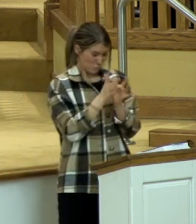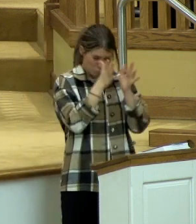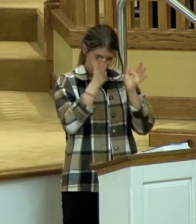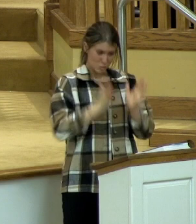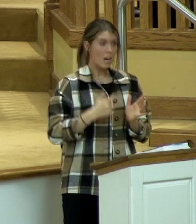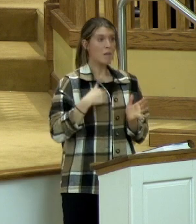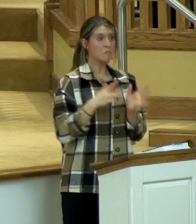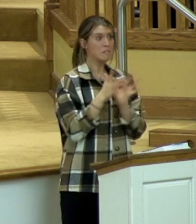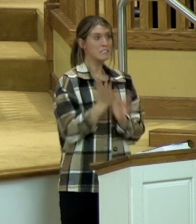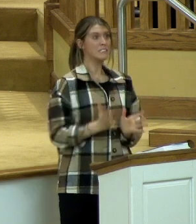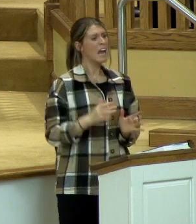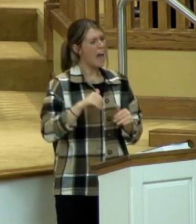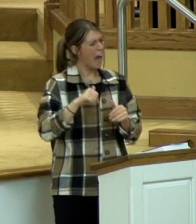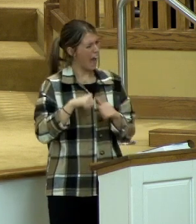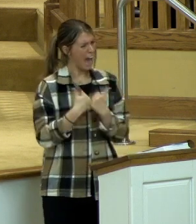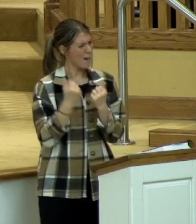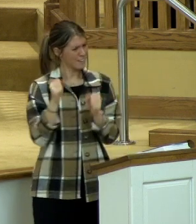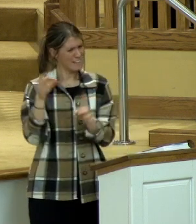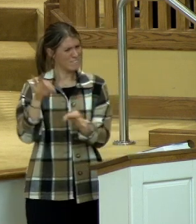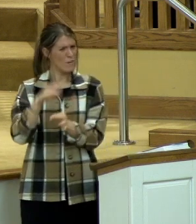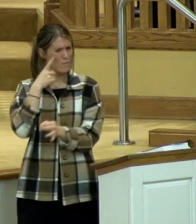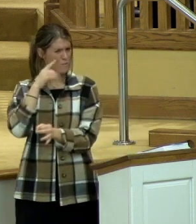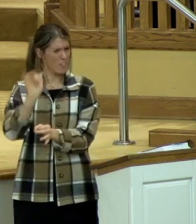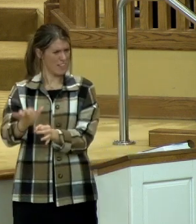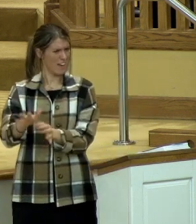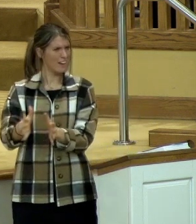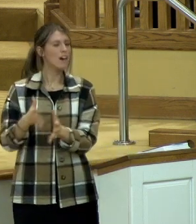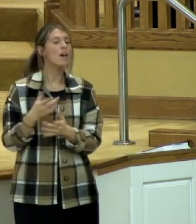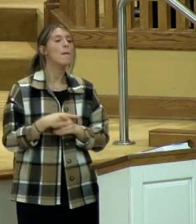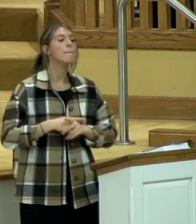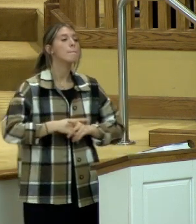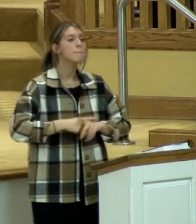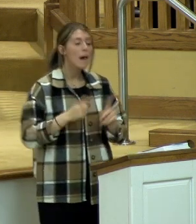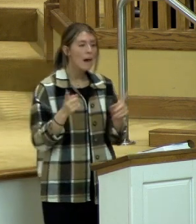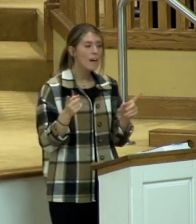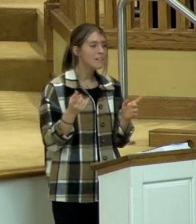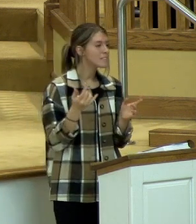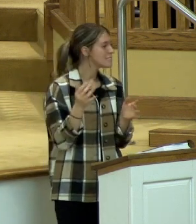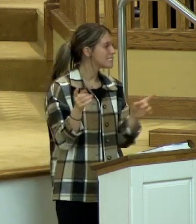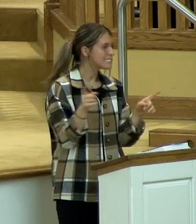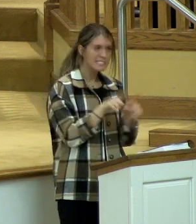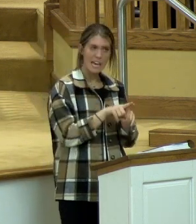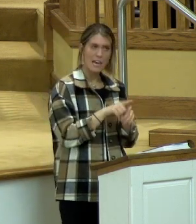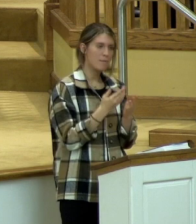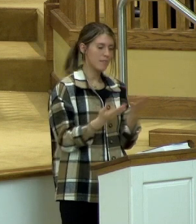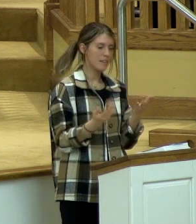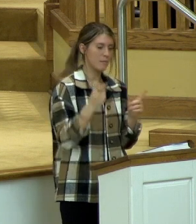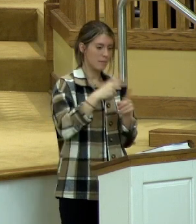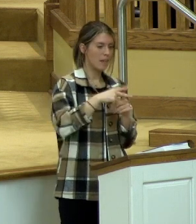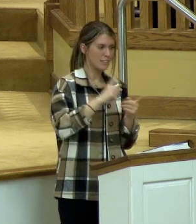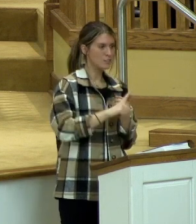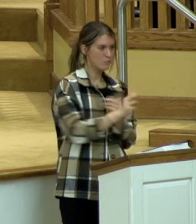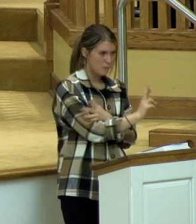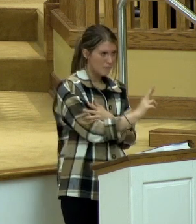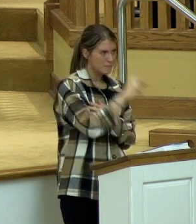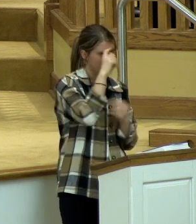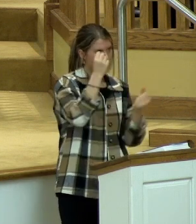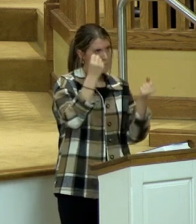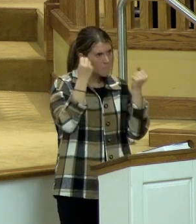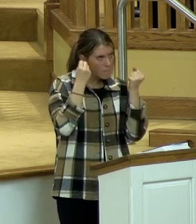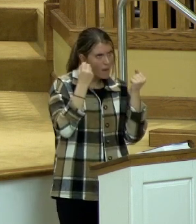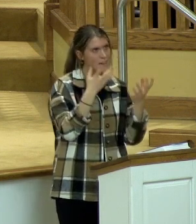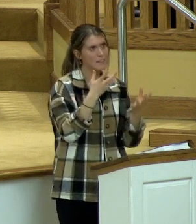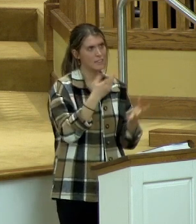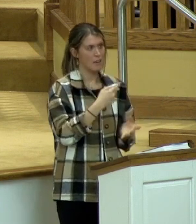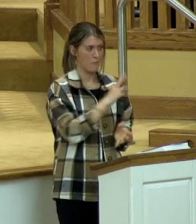be a Christian and you're going to vote. How, right? But the same thing can be applied to the Republicans too, because there's a lot of them out there I ain't